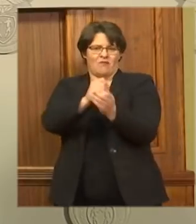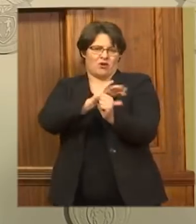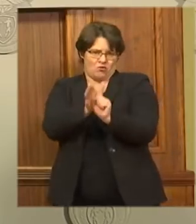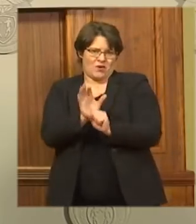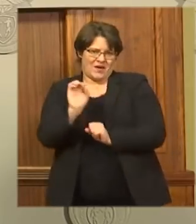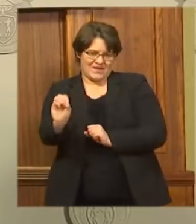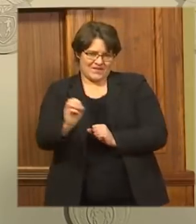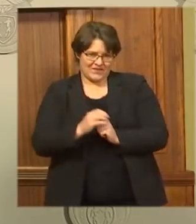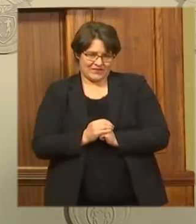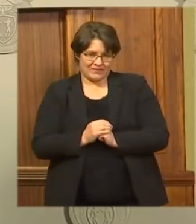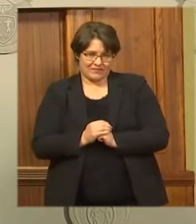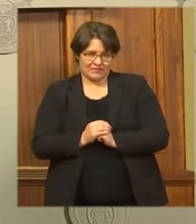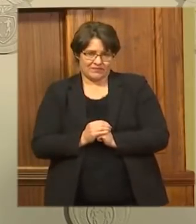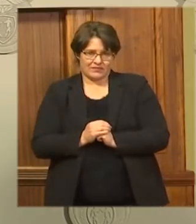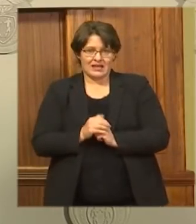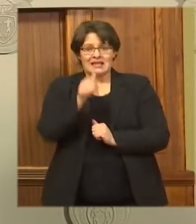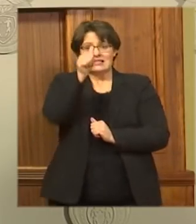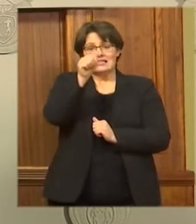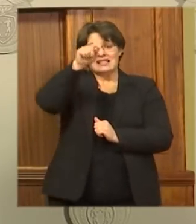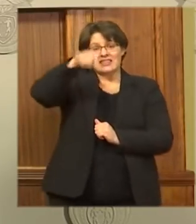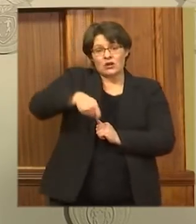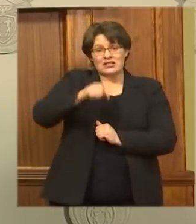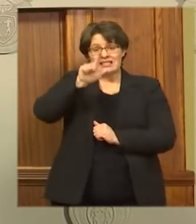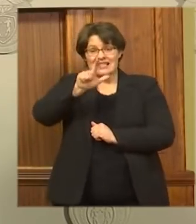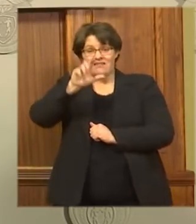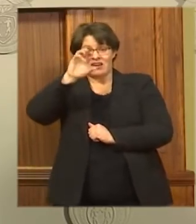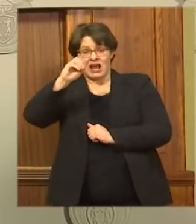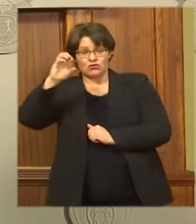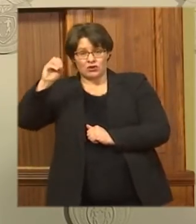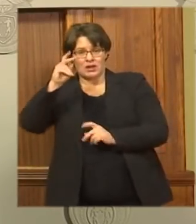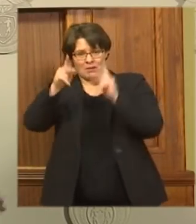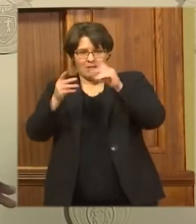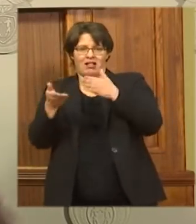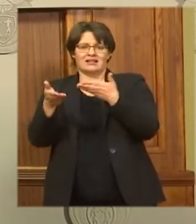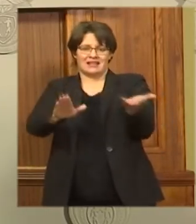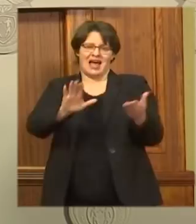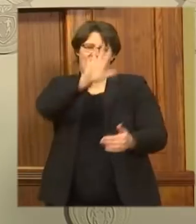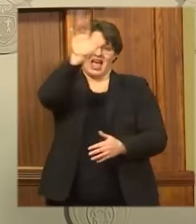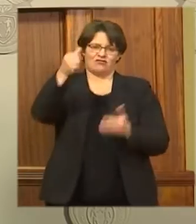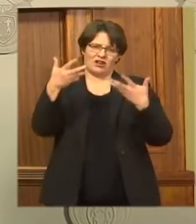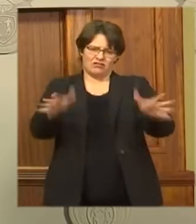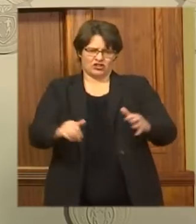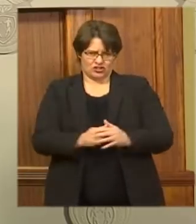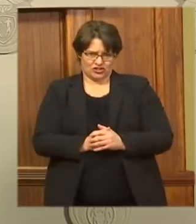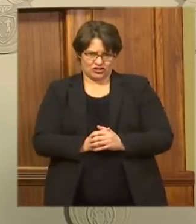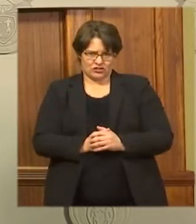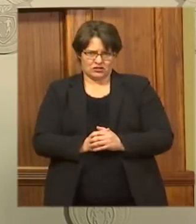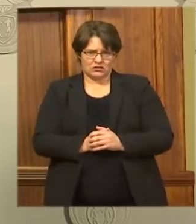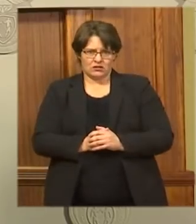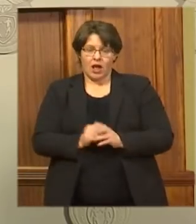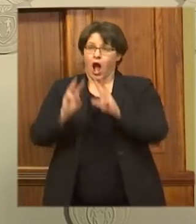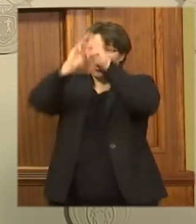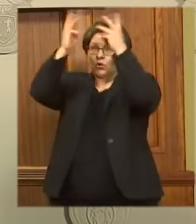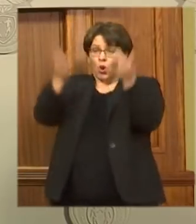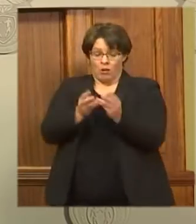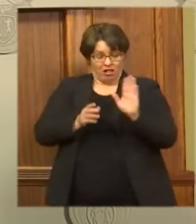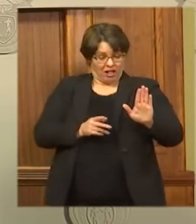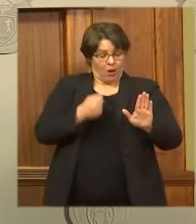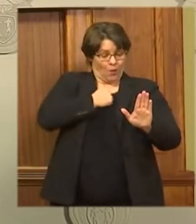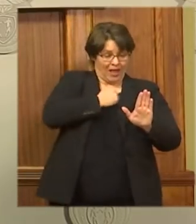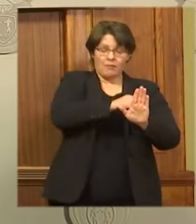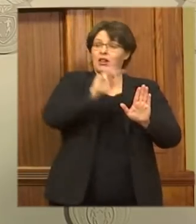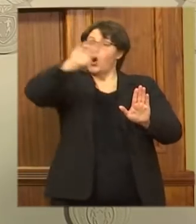more than 6,700 deaths. This is relatively low compared to the global number of